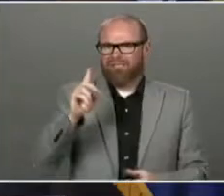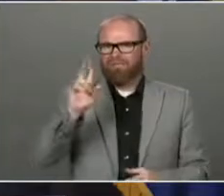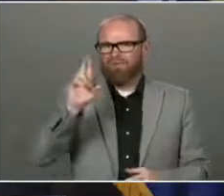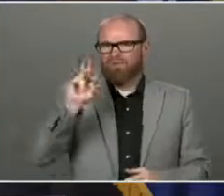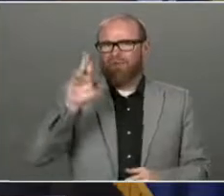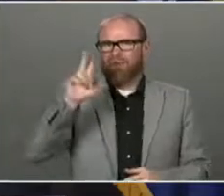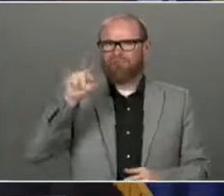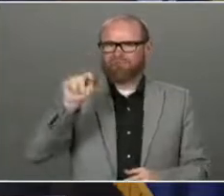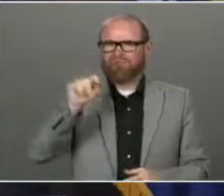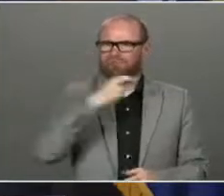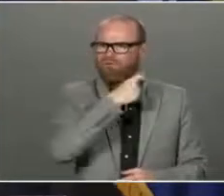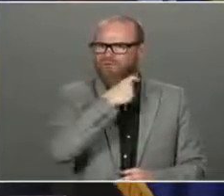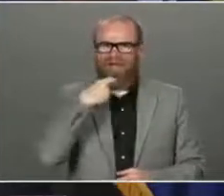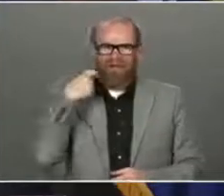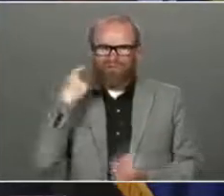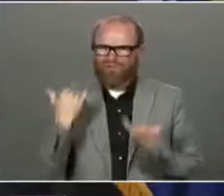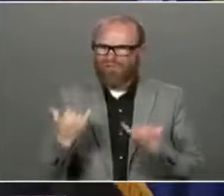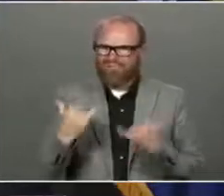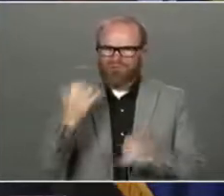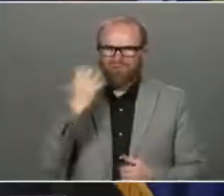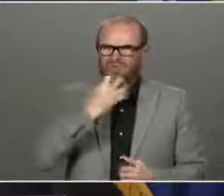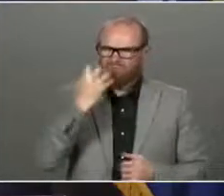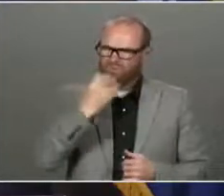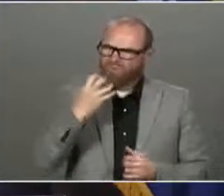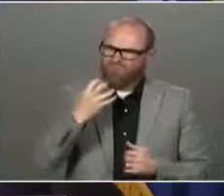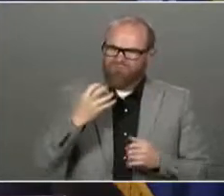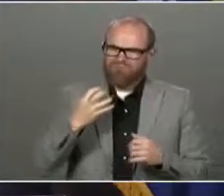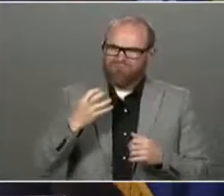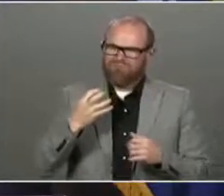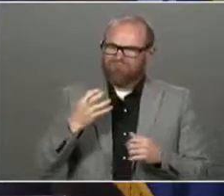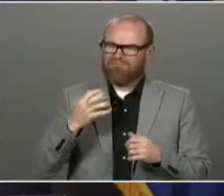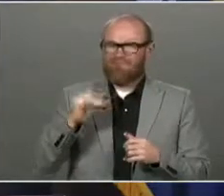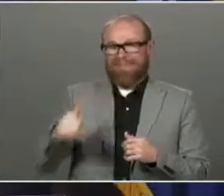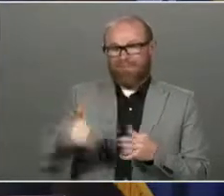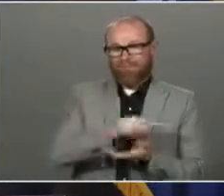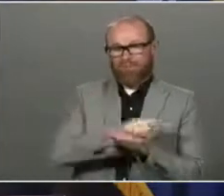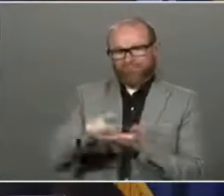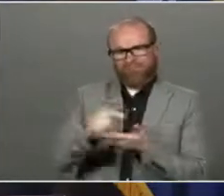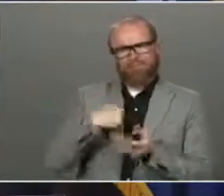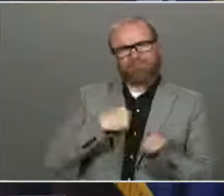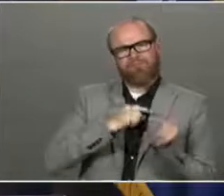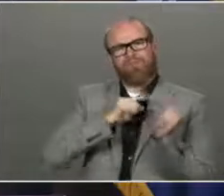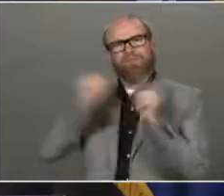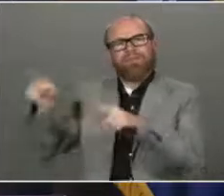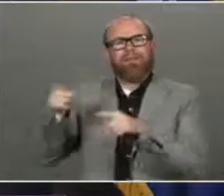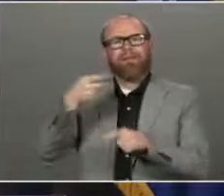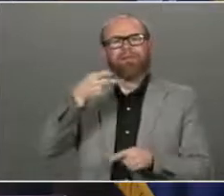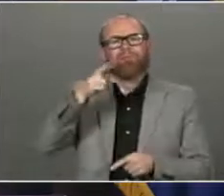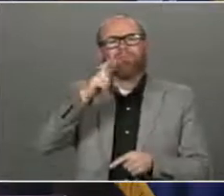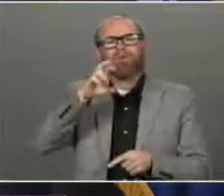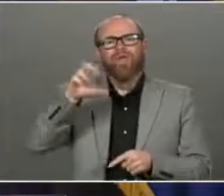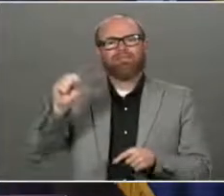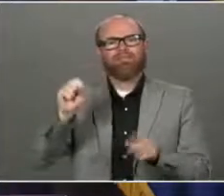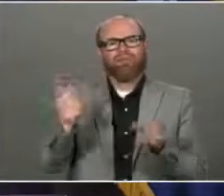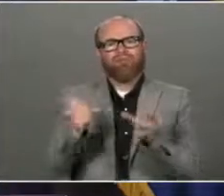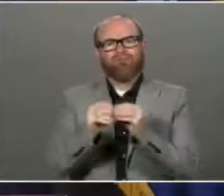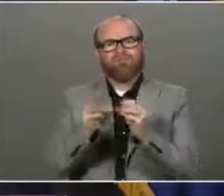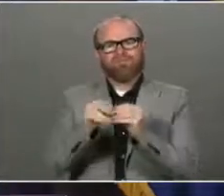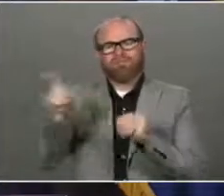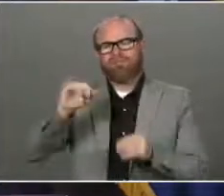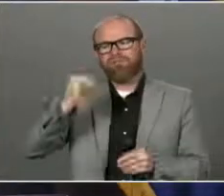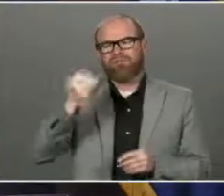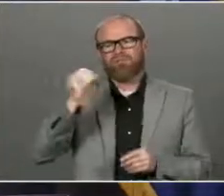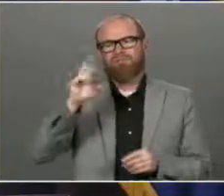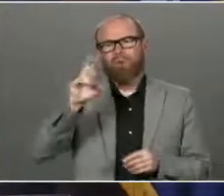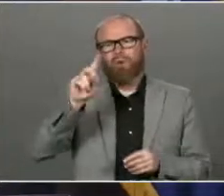facing. Earlier this week, and some of you were there, I held a press conference at Jorgensen Reservoir in Wasatch